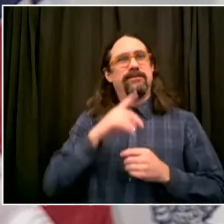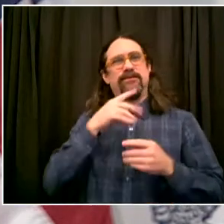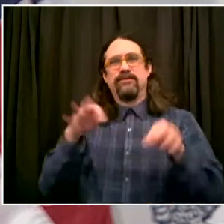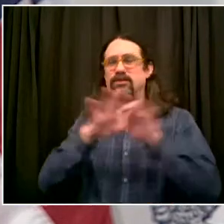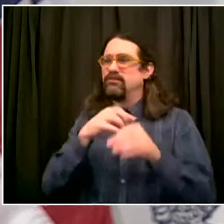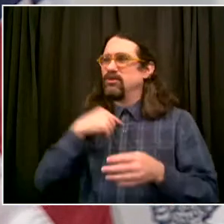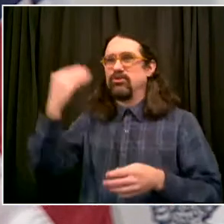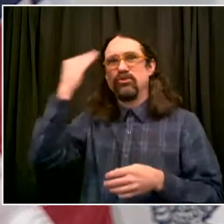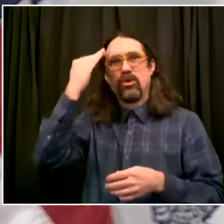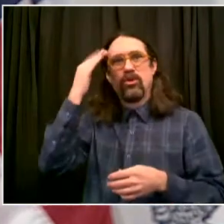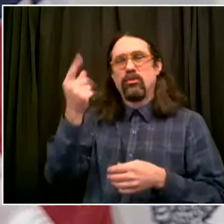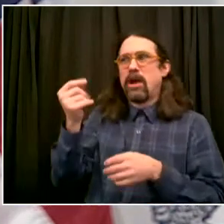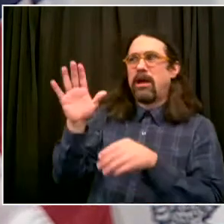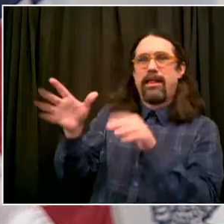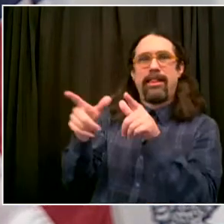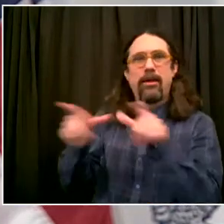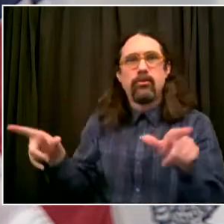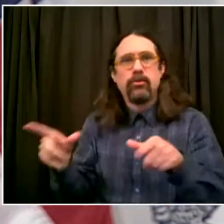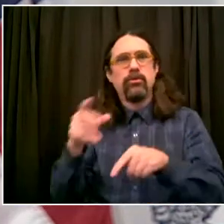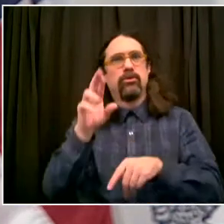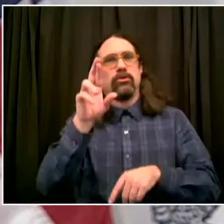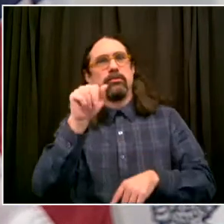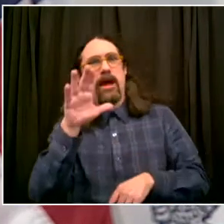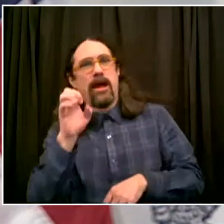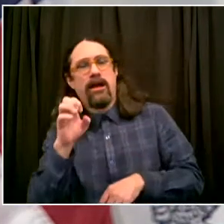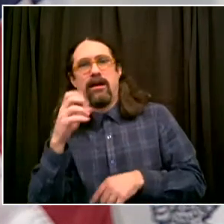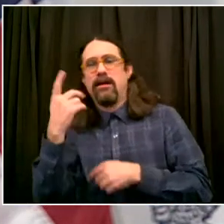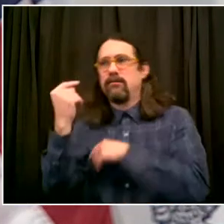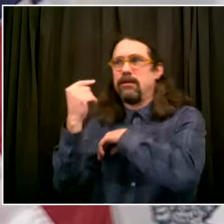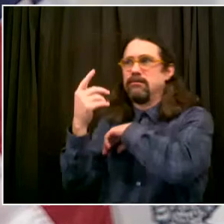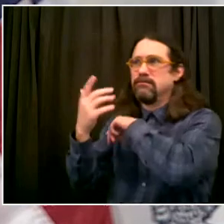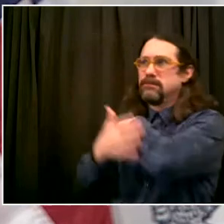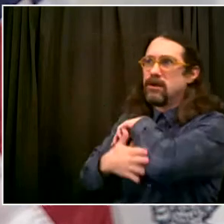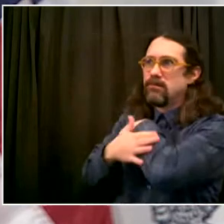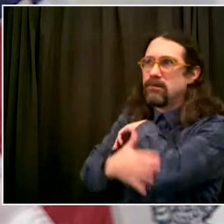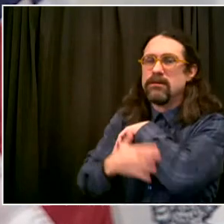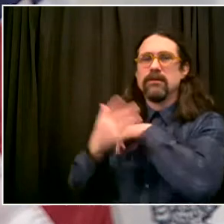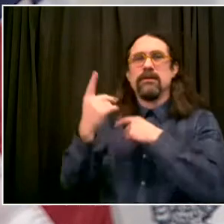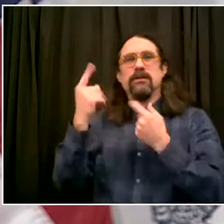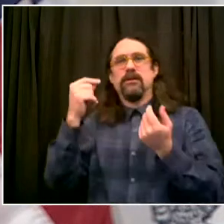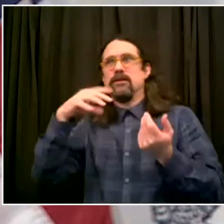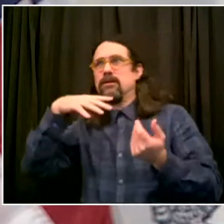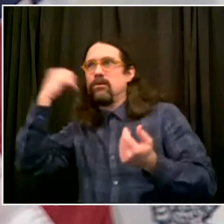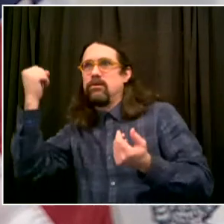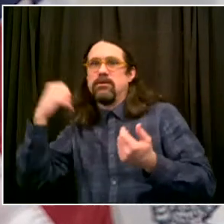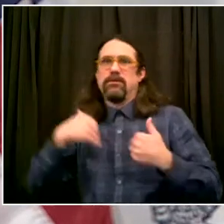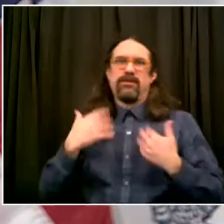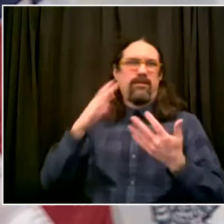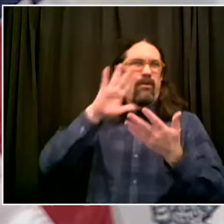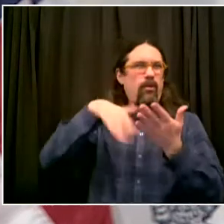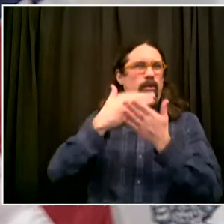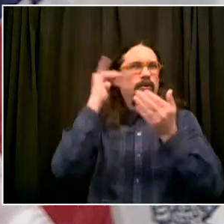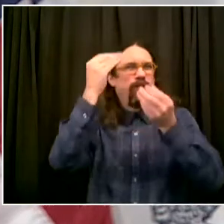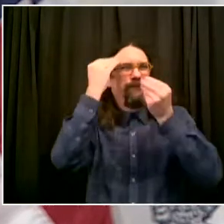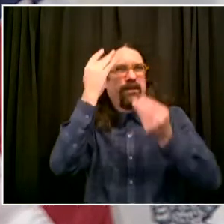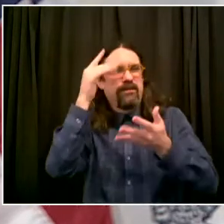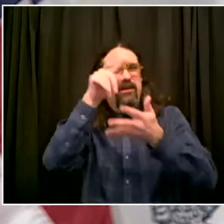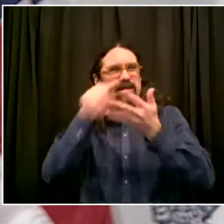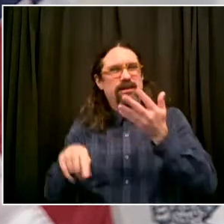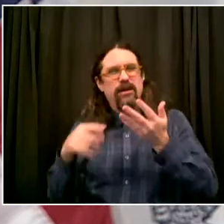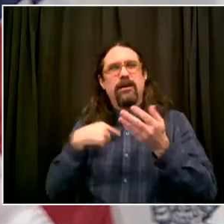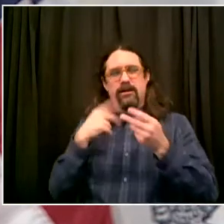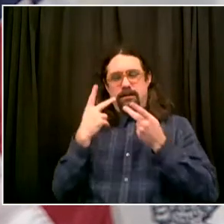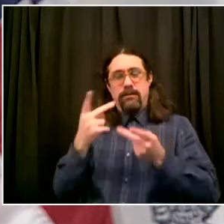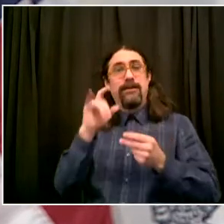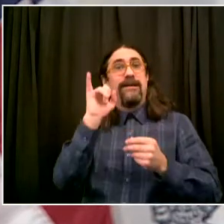Okay, thanks. On the restaurants reopening, I know this is a state